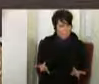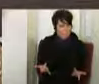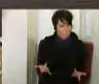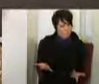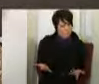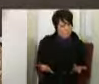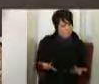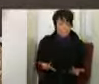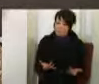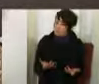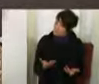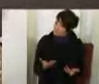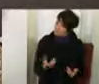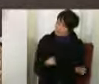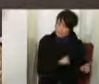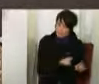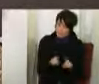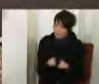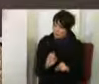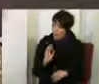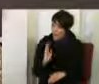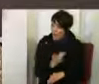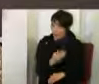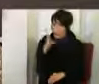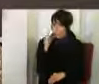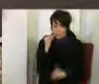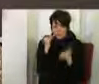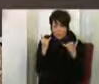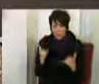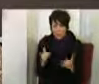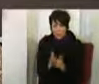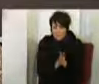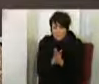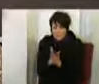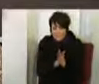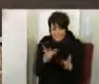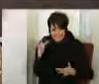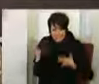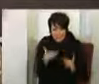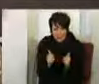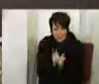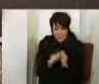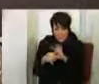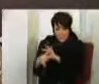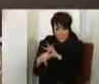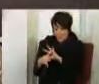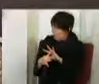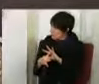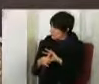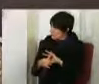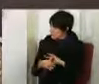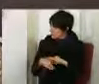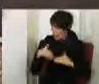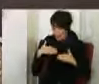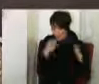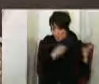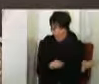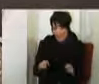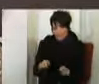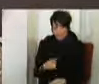Unsimilar to many of us in our own humanity today, that when we are all gung-ho in a relationship, we're all gung-ho in where it's going, and